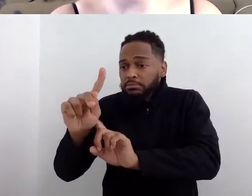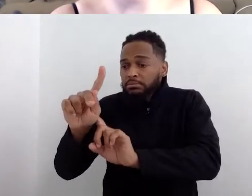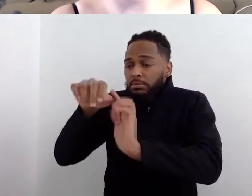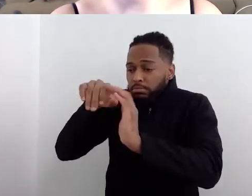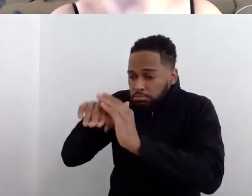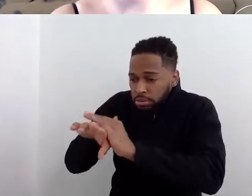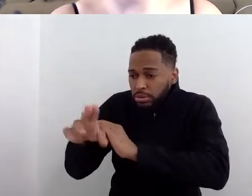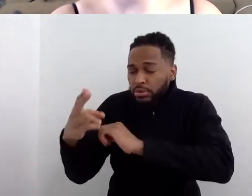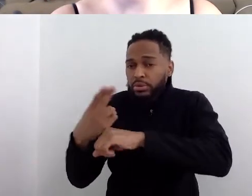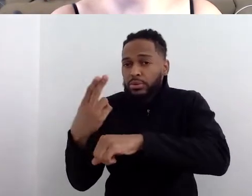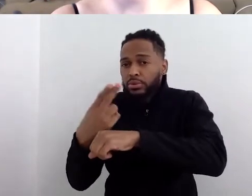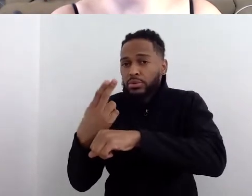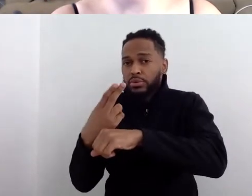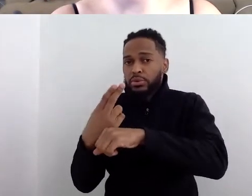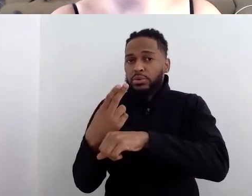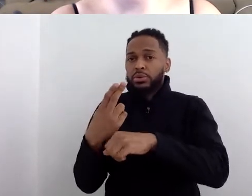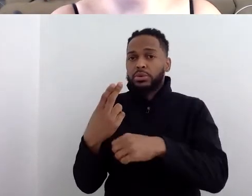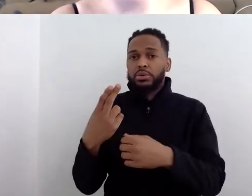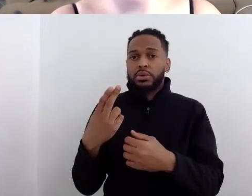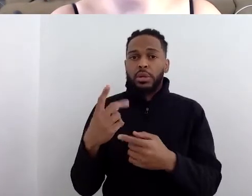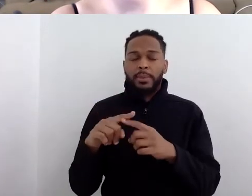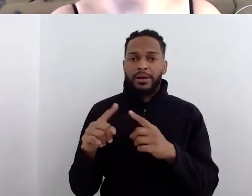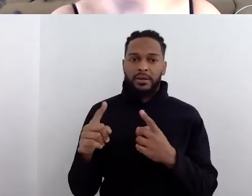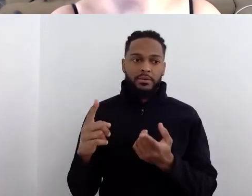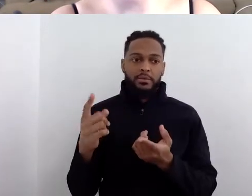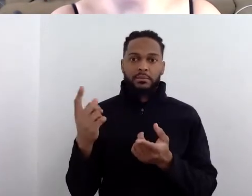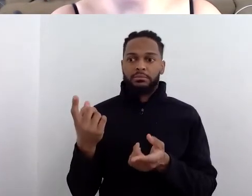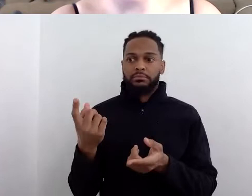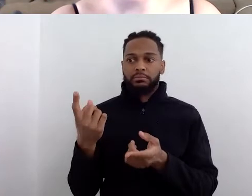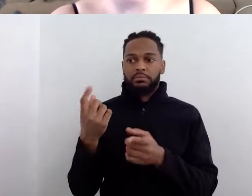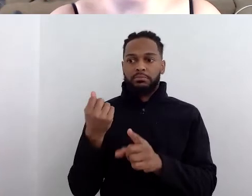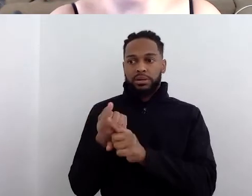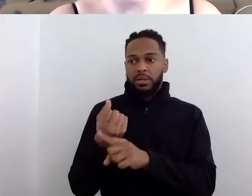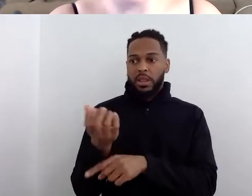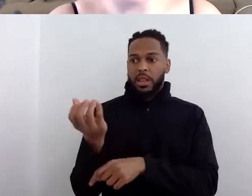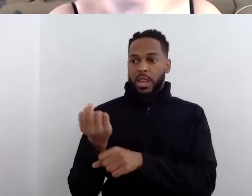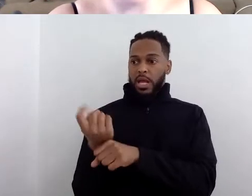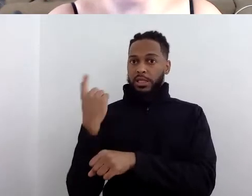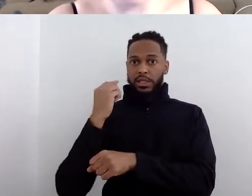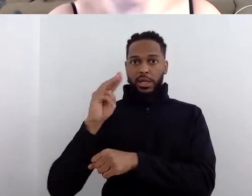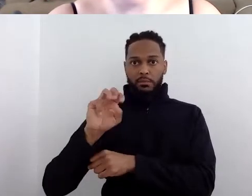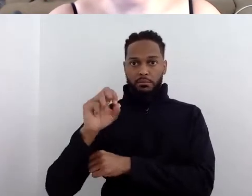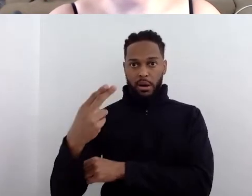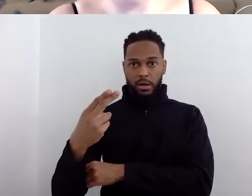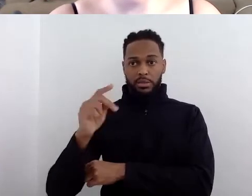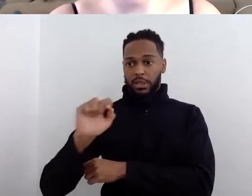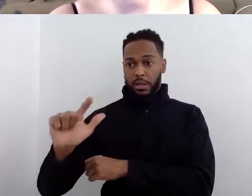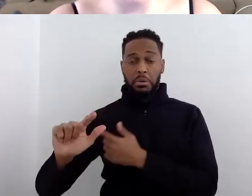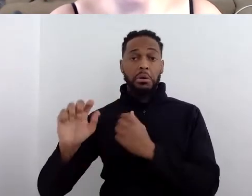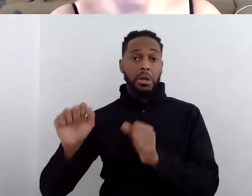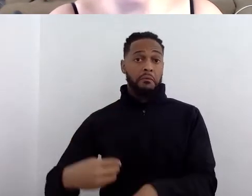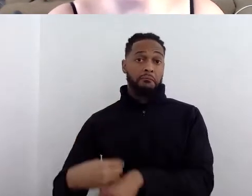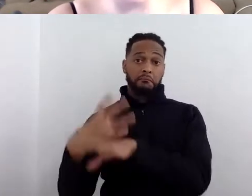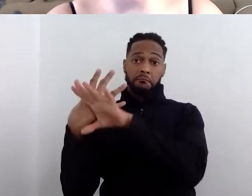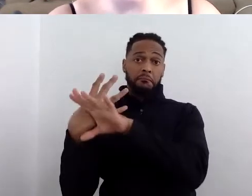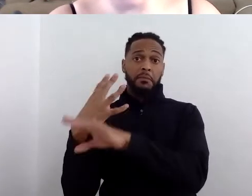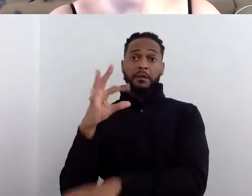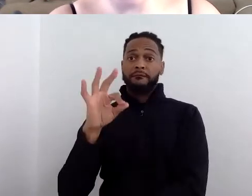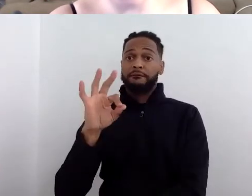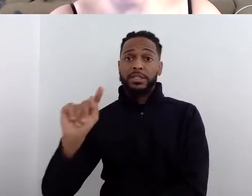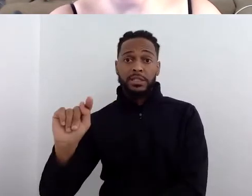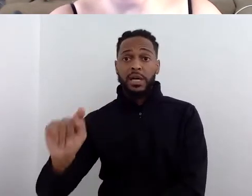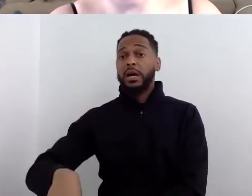But it was kind of like the wild, wild west, kind of like in March and April of last year. I could FaceTime people, we could Skype, we could use